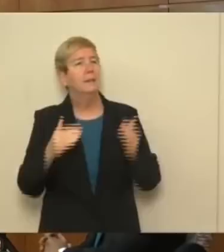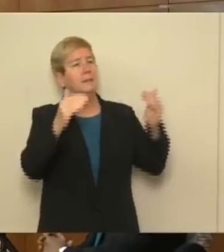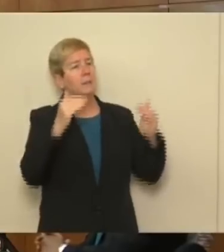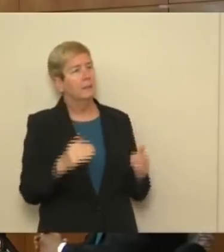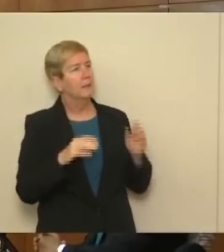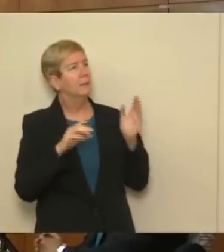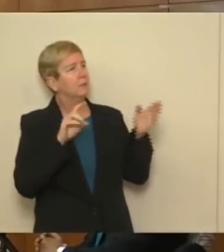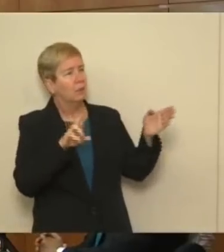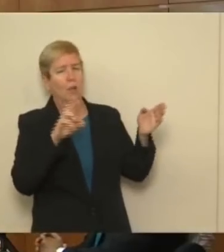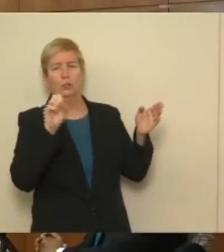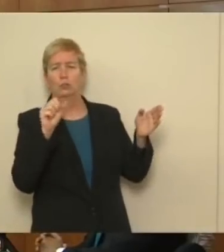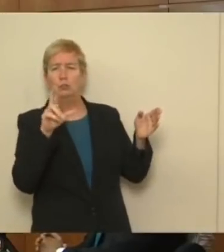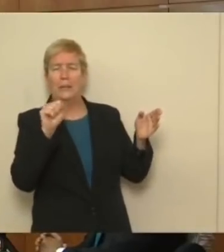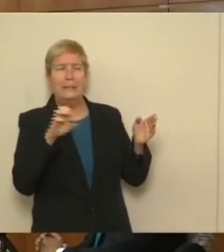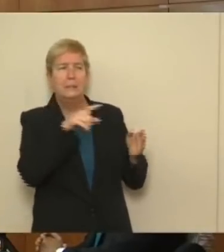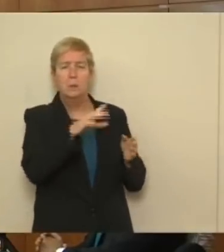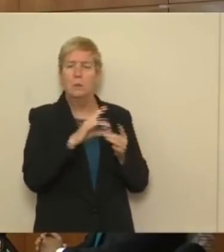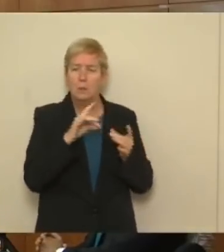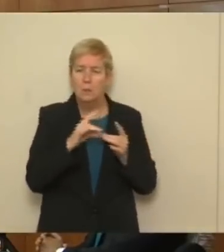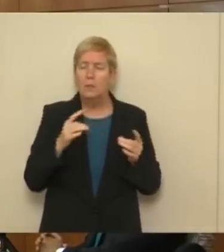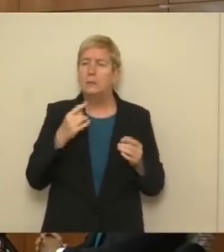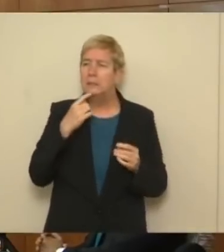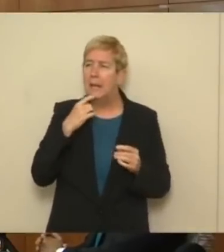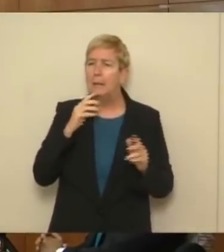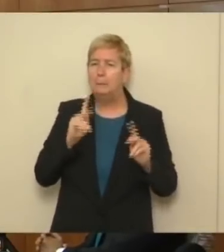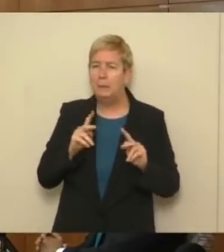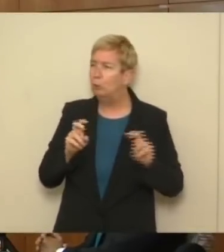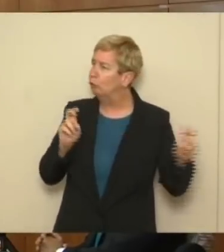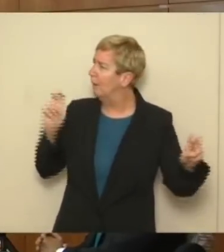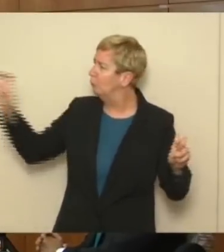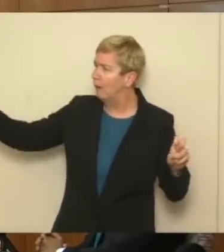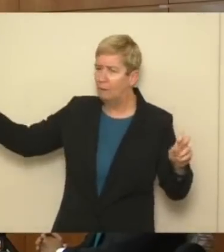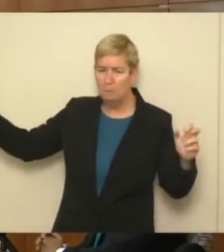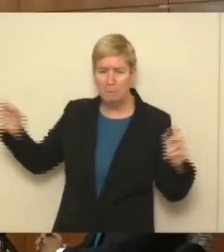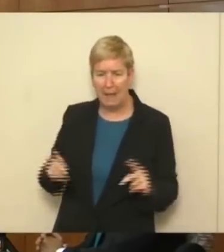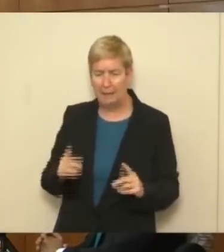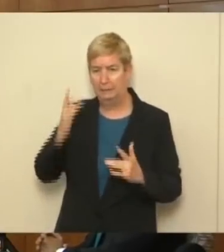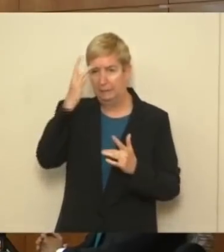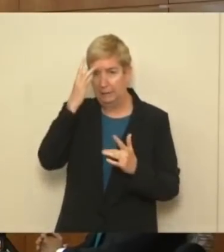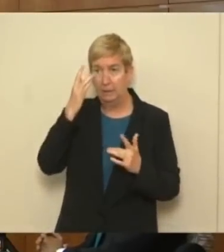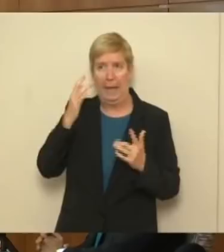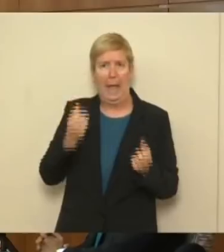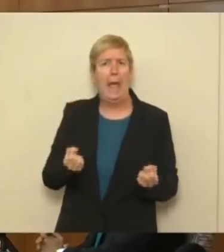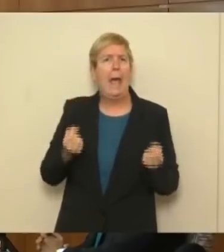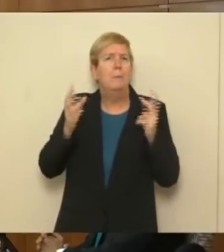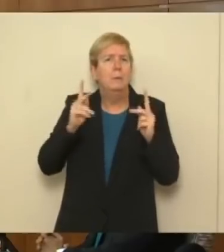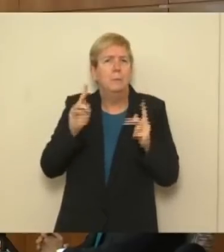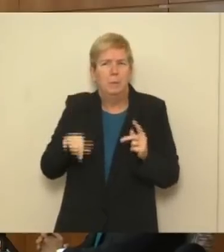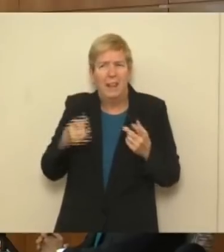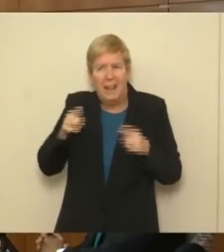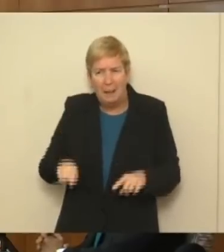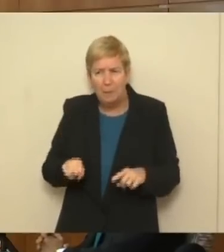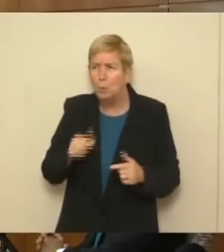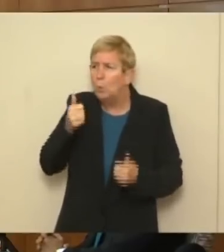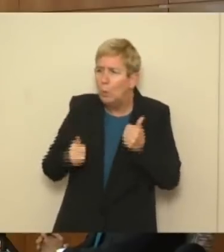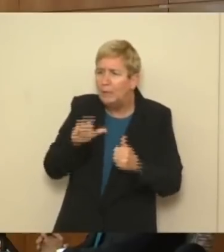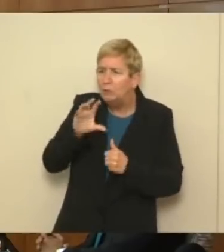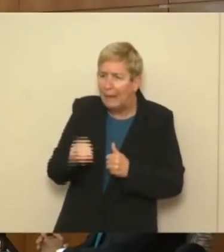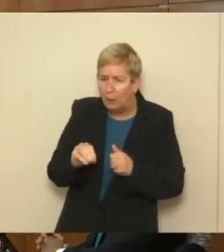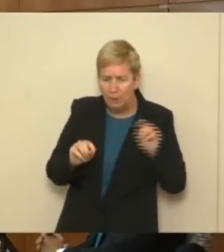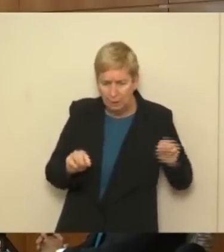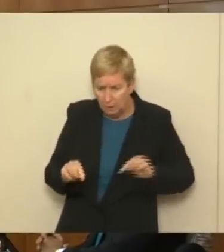include travel to surrounding states? I know you mentioned those in Hidalgo County, but is the same thing happening in Doña Ana County and other border